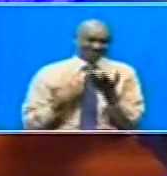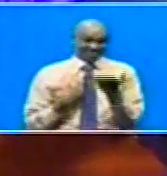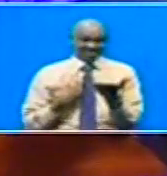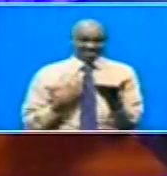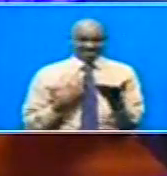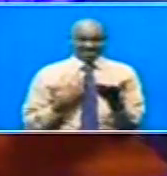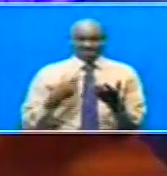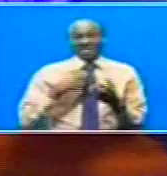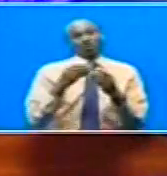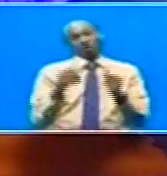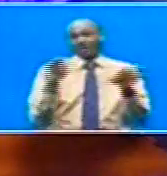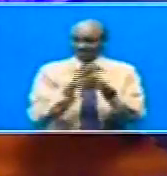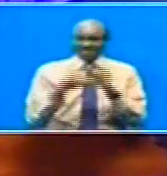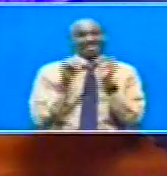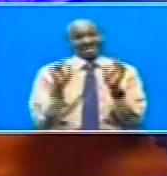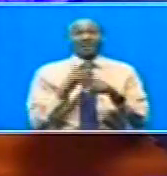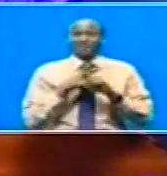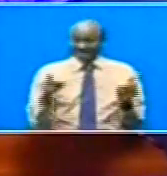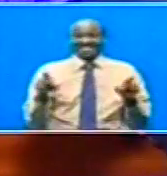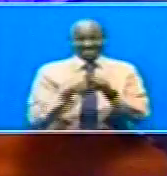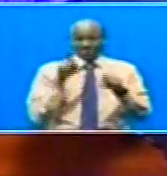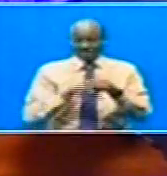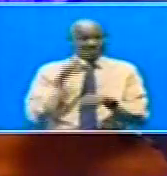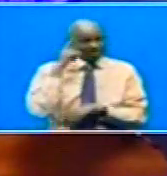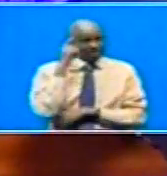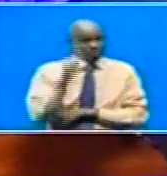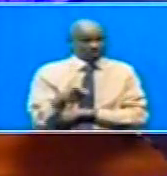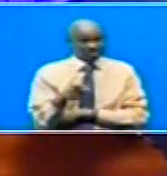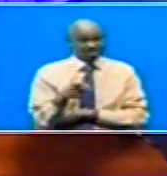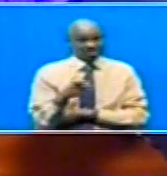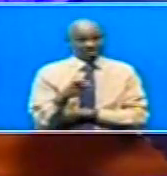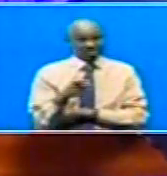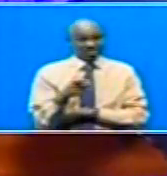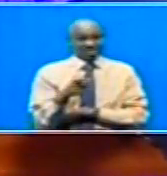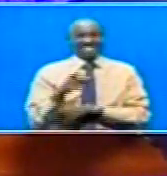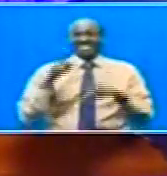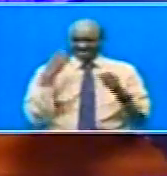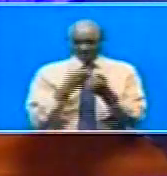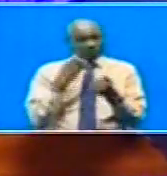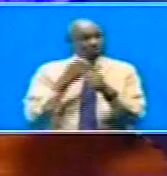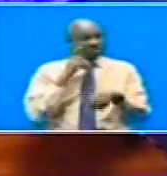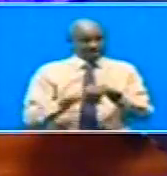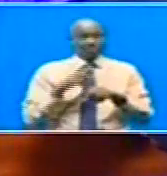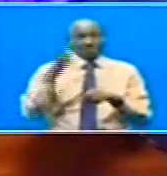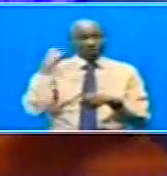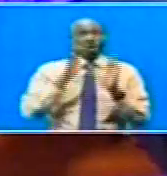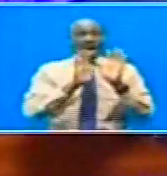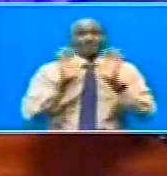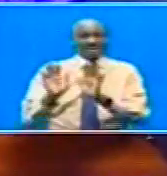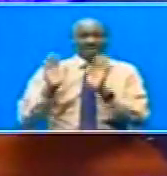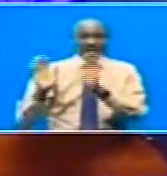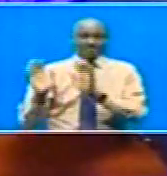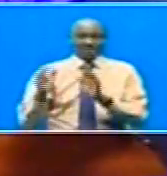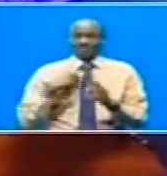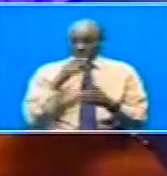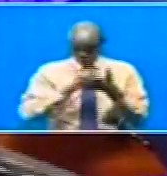can't solve everything. No. But at the same time, I remember that at a very difficult time during the campaign, and I write about